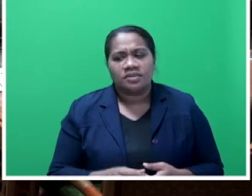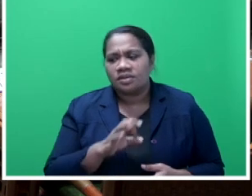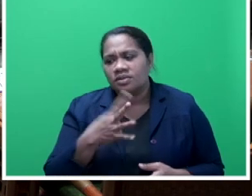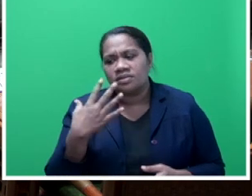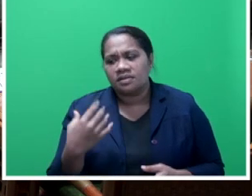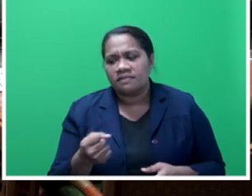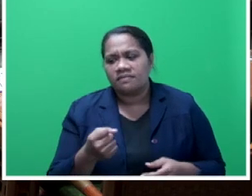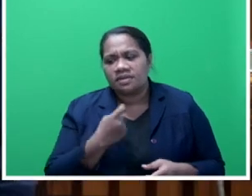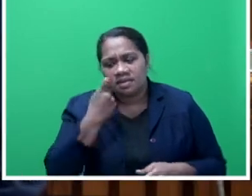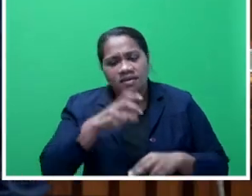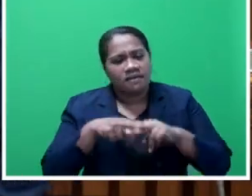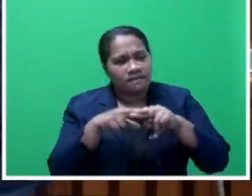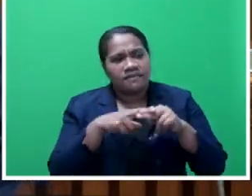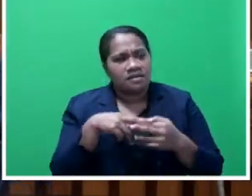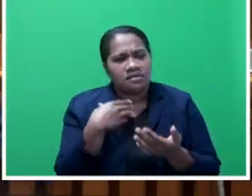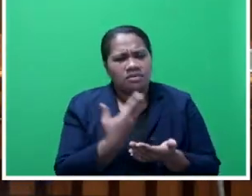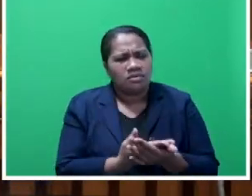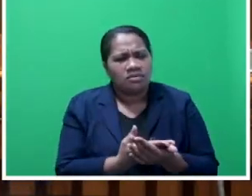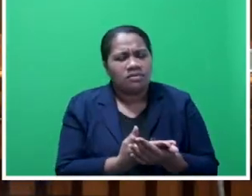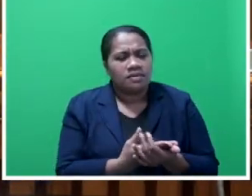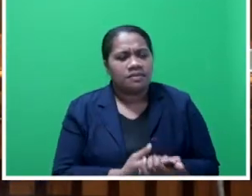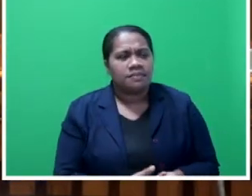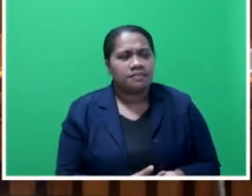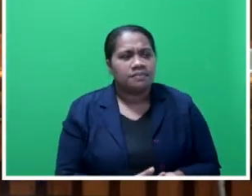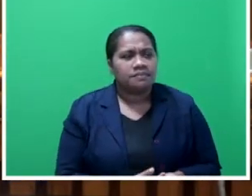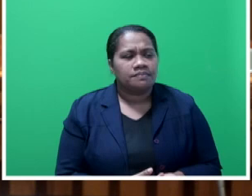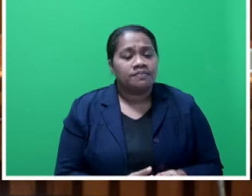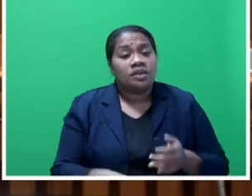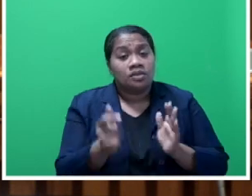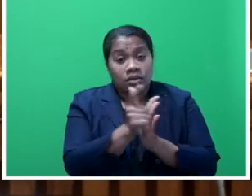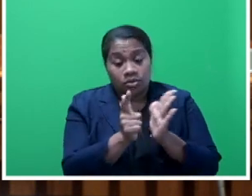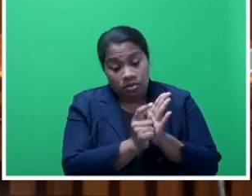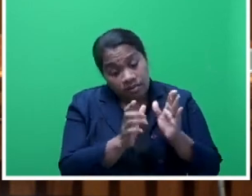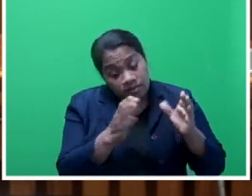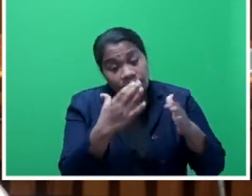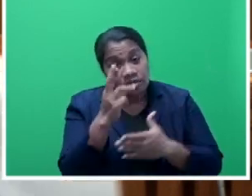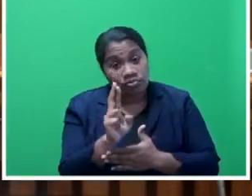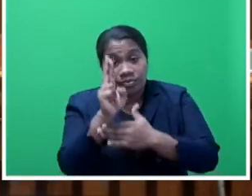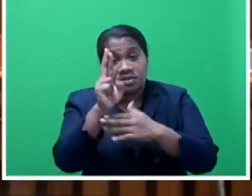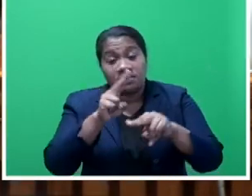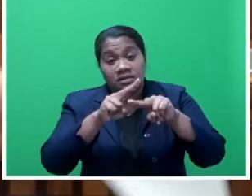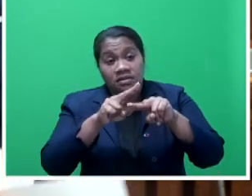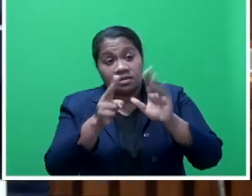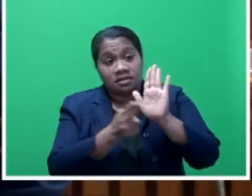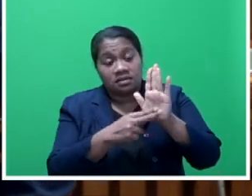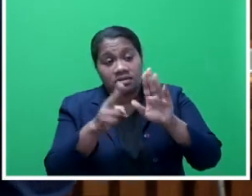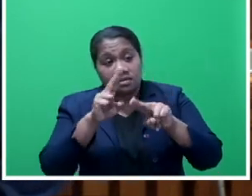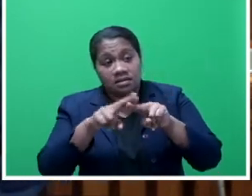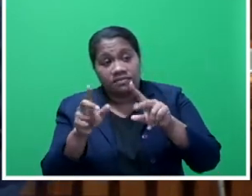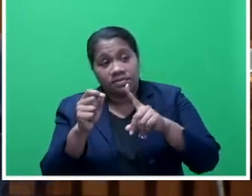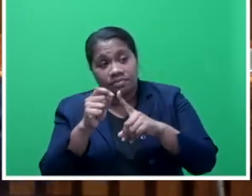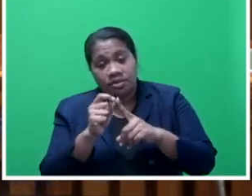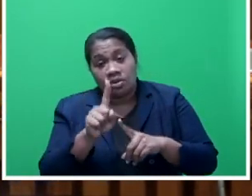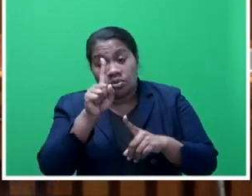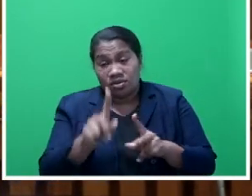on. Actively. The law firm that used to represent NFP, one of their partners, wrote an article in